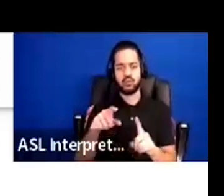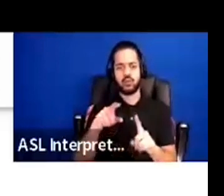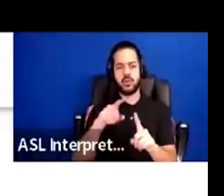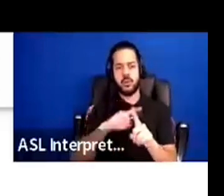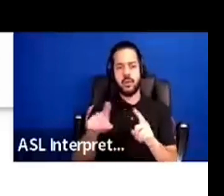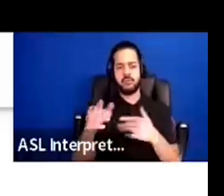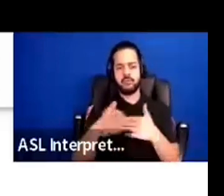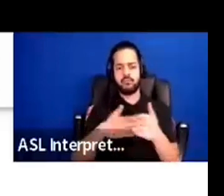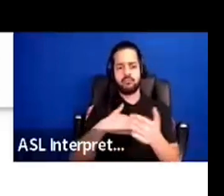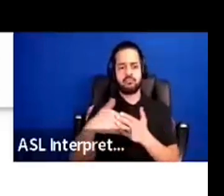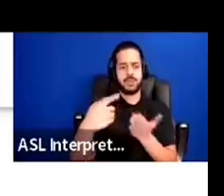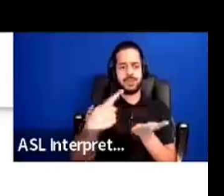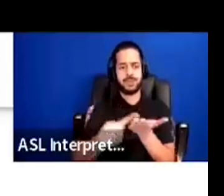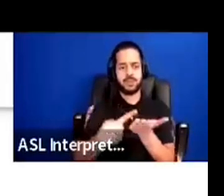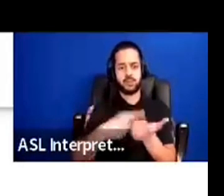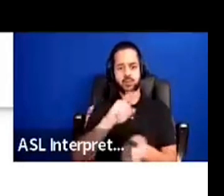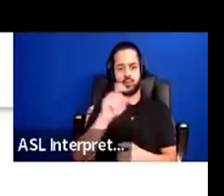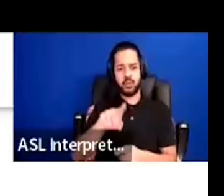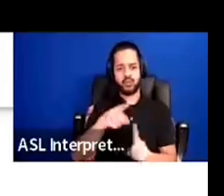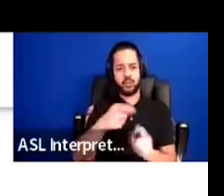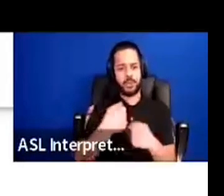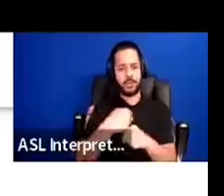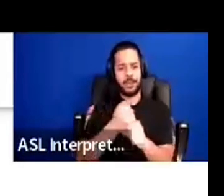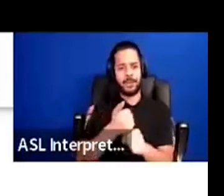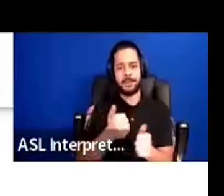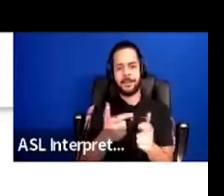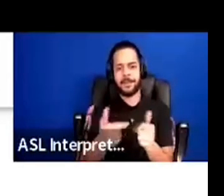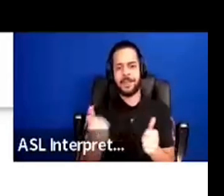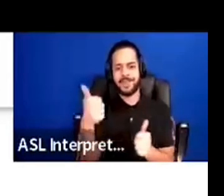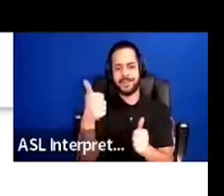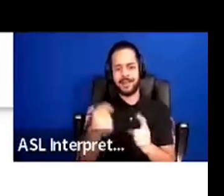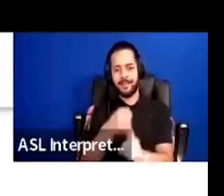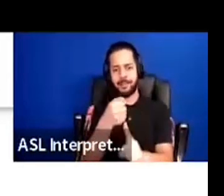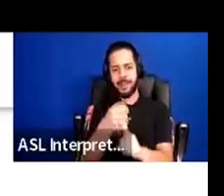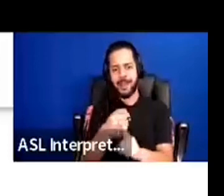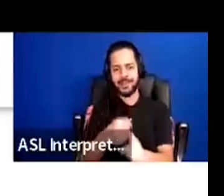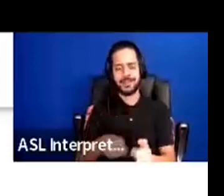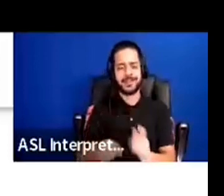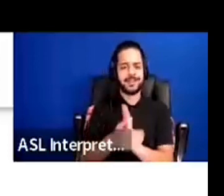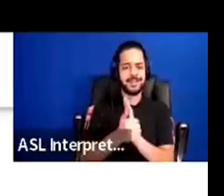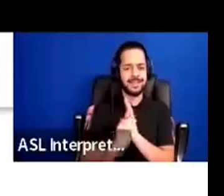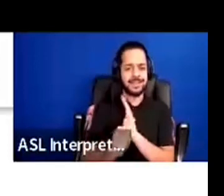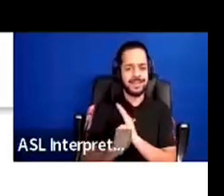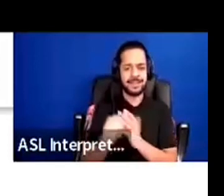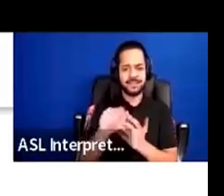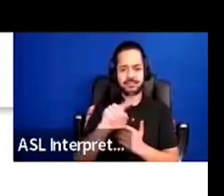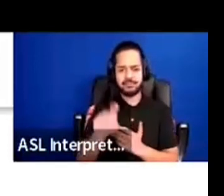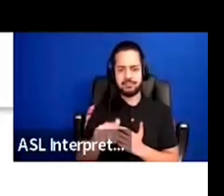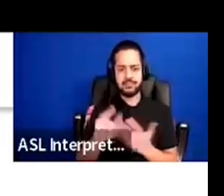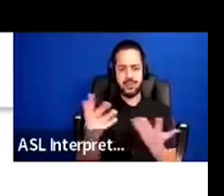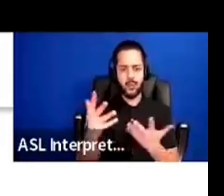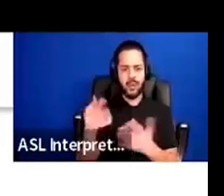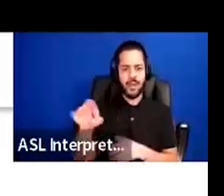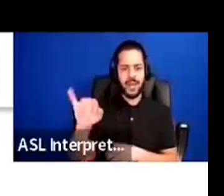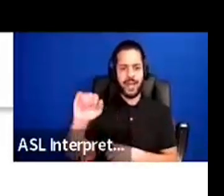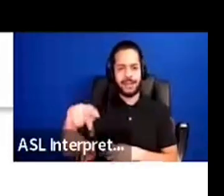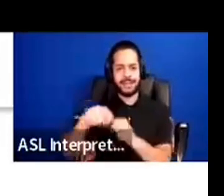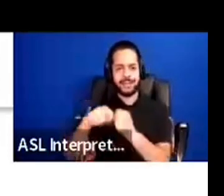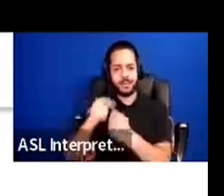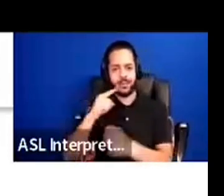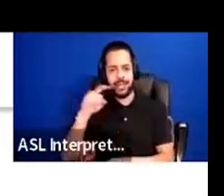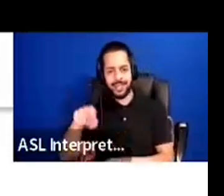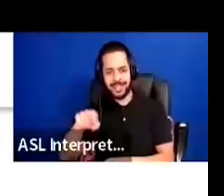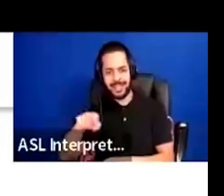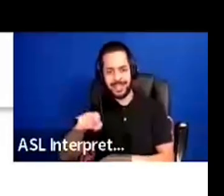make the biggest impact? What are the skills and that the IEP team's going to need? How do we integrate this